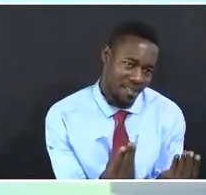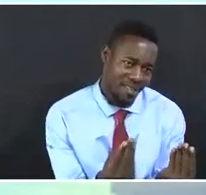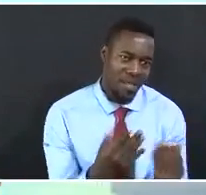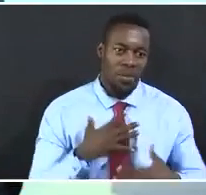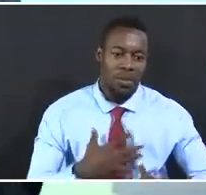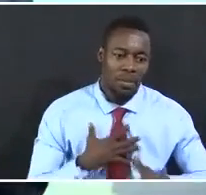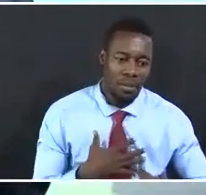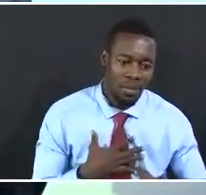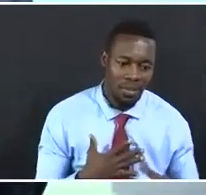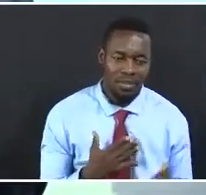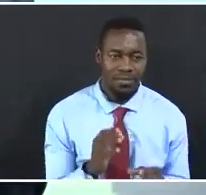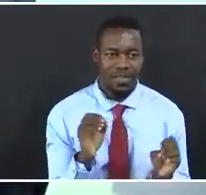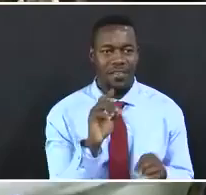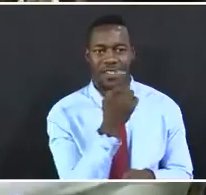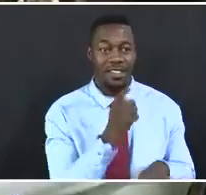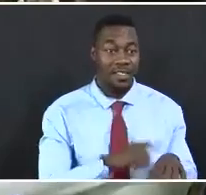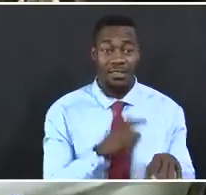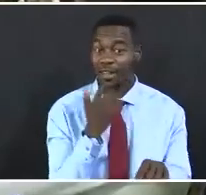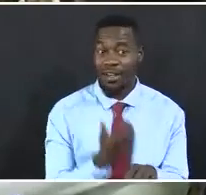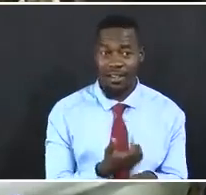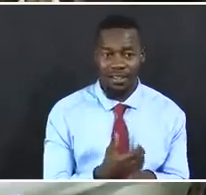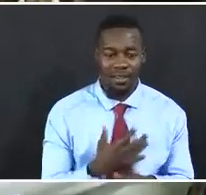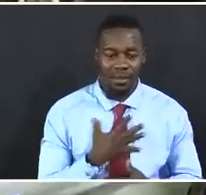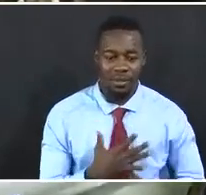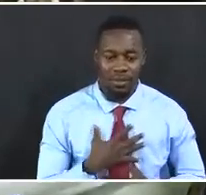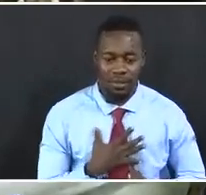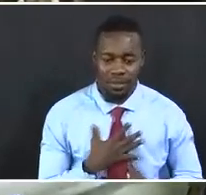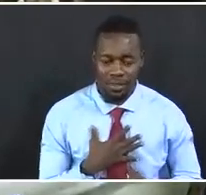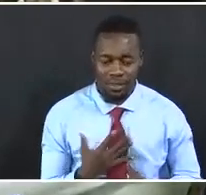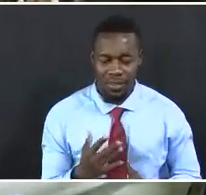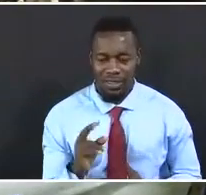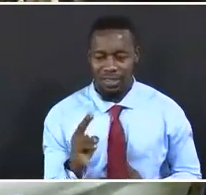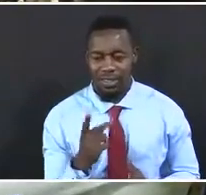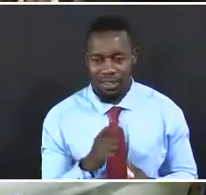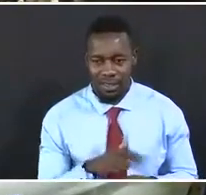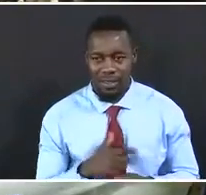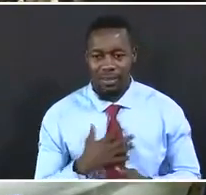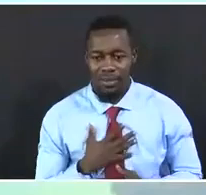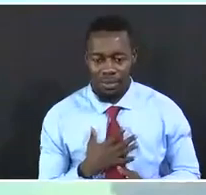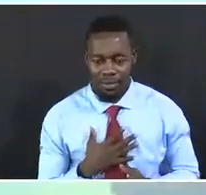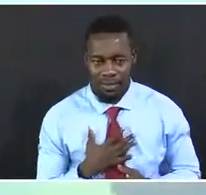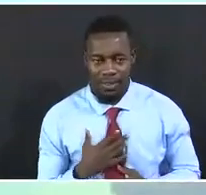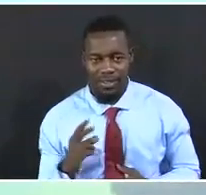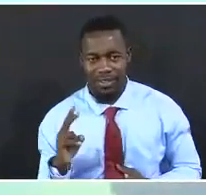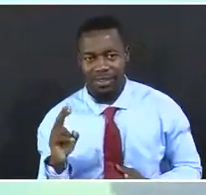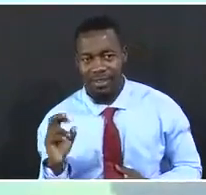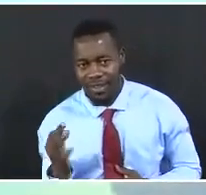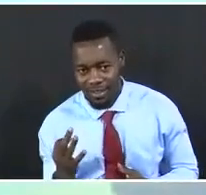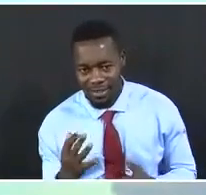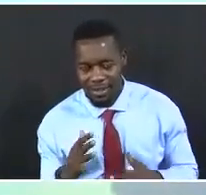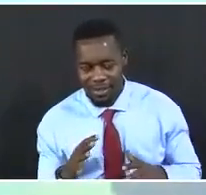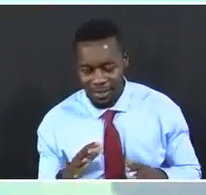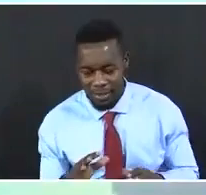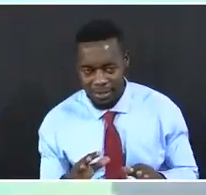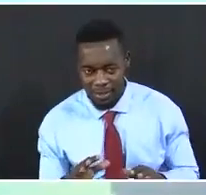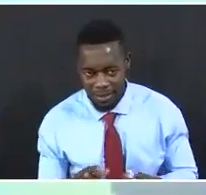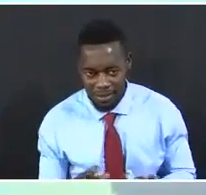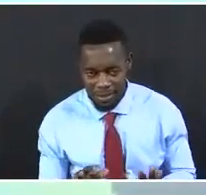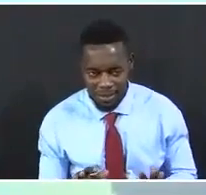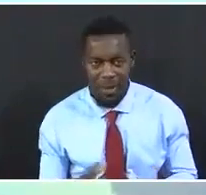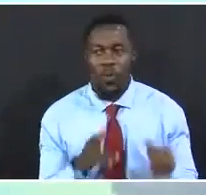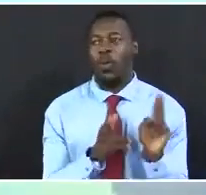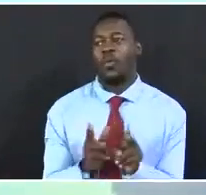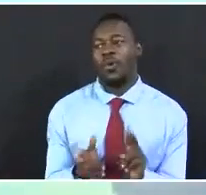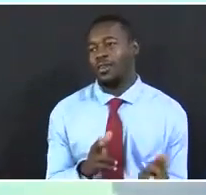become slippery for us. So the question still remains in verse 3. Who may ascend the mountain of the Lord? Who